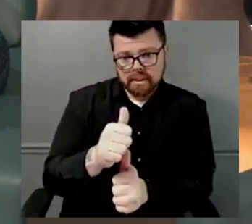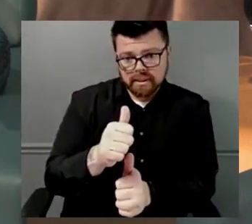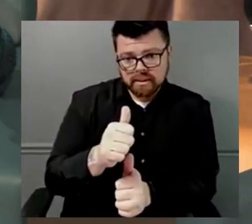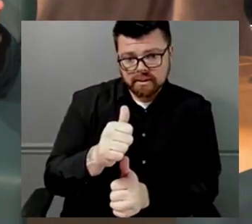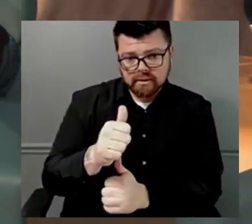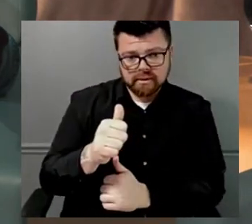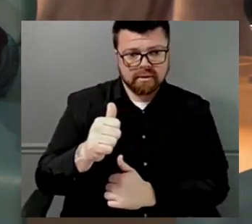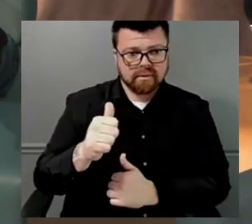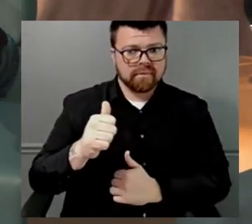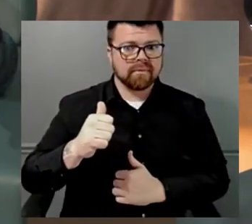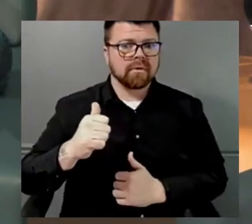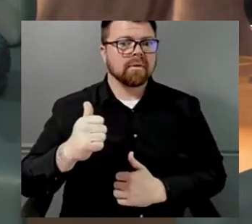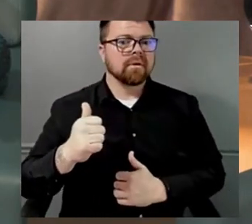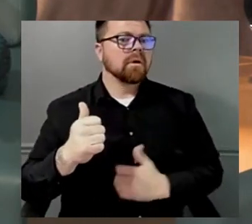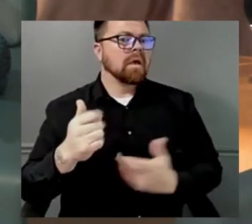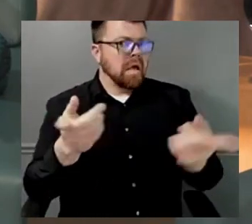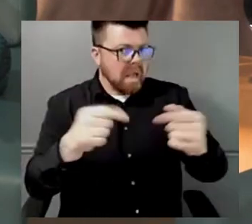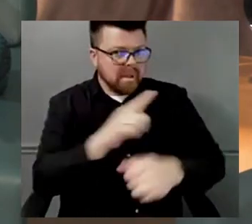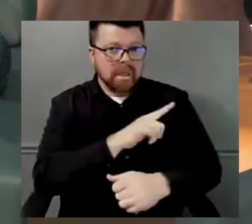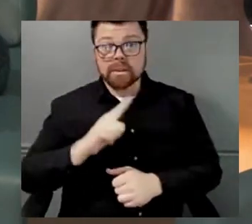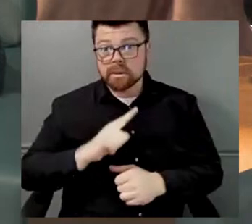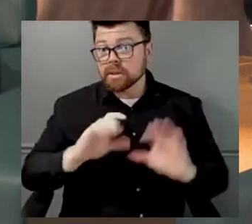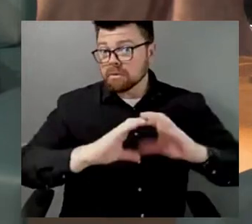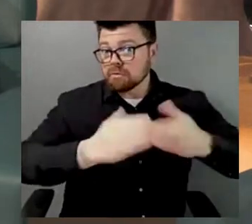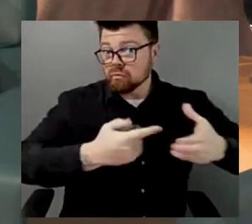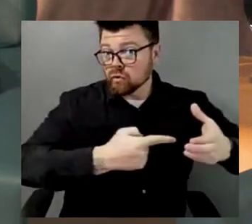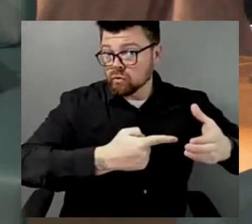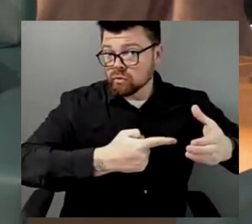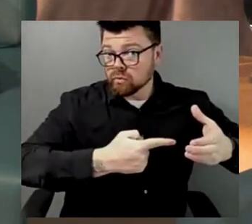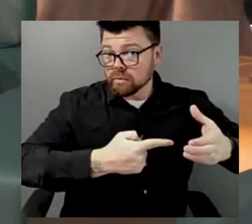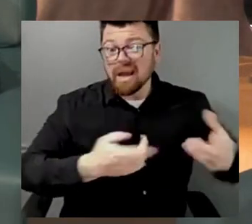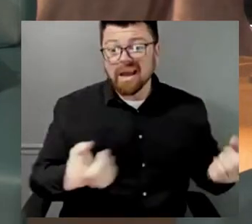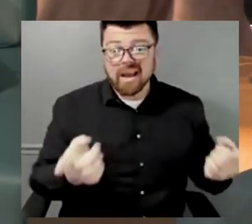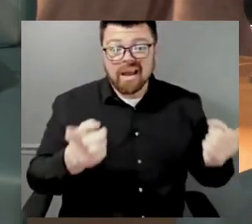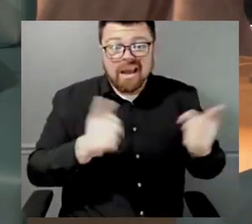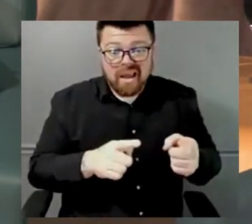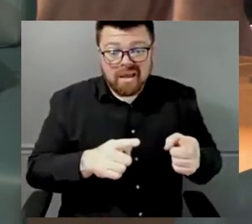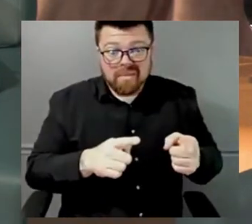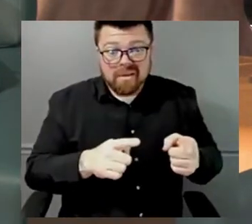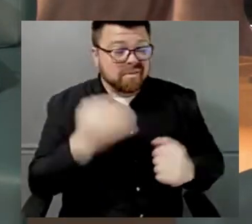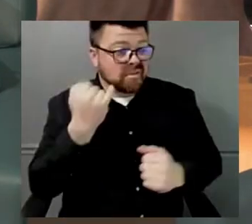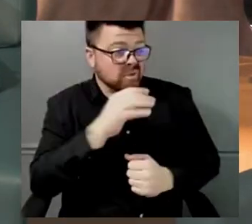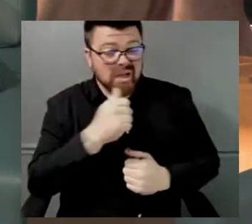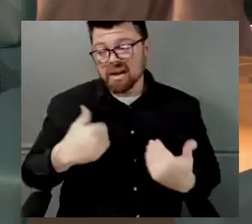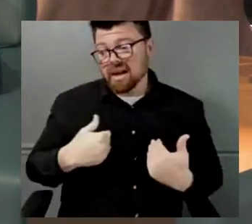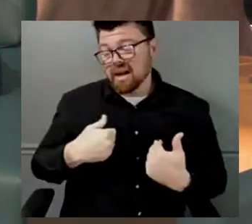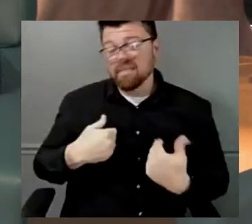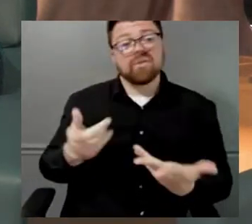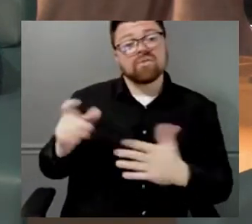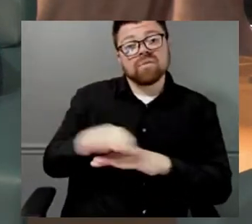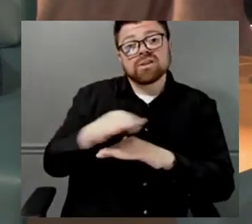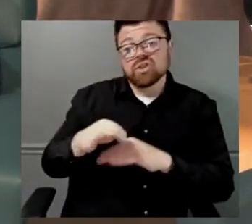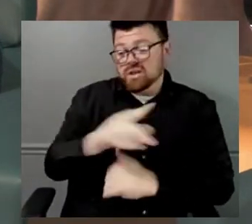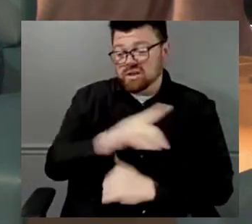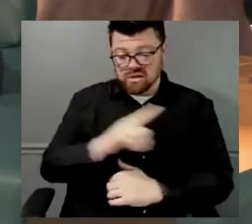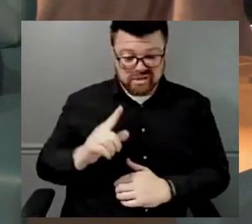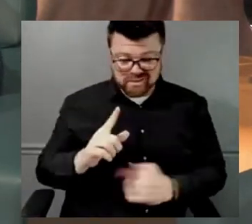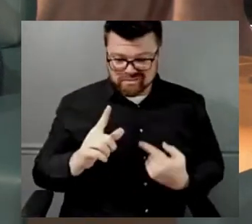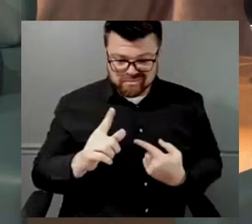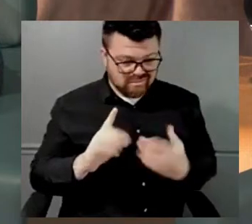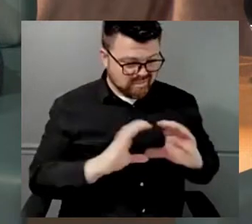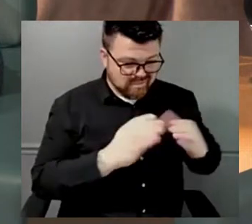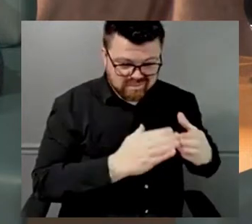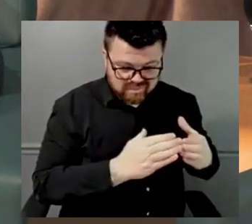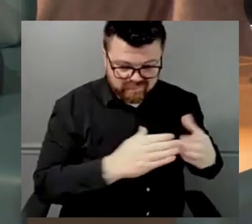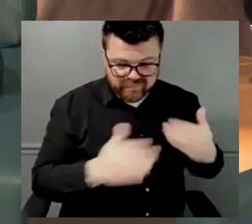see the legislative branch stepping in. If you don't have a functioning legislative branch, you are tempting the